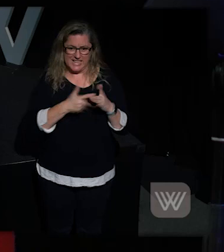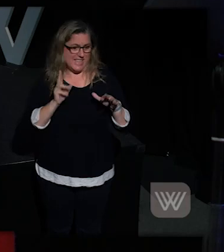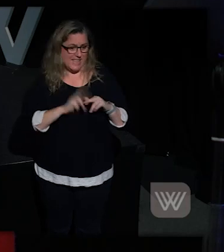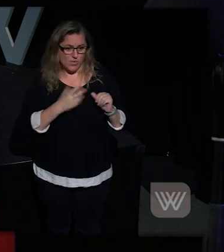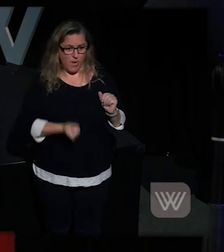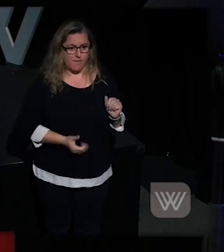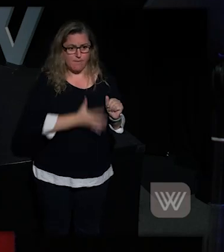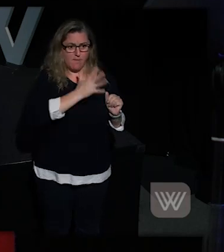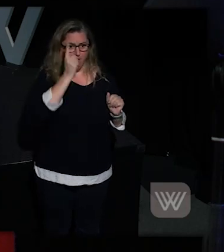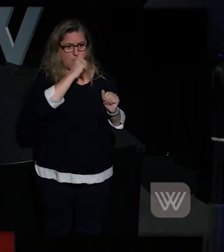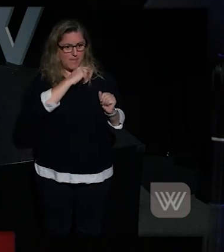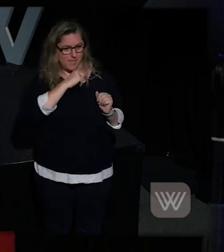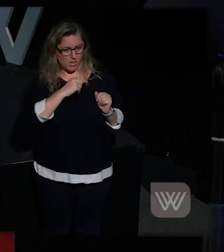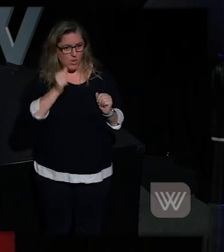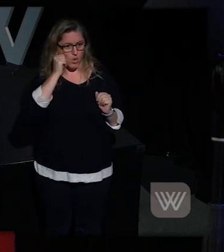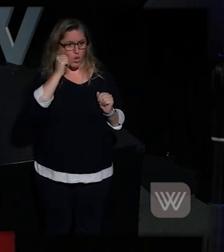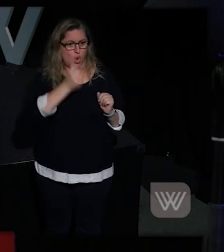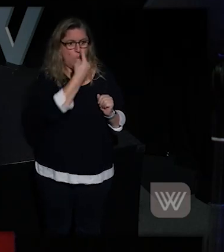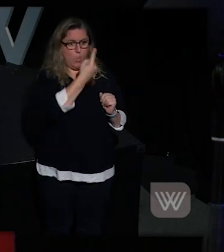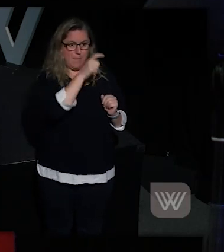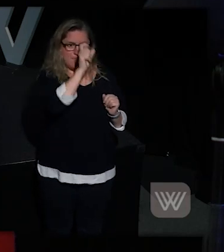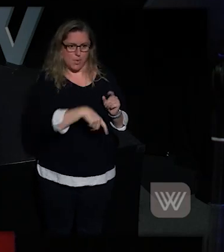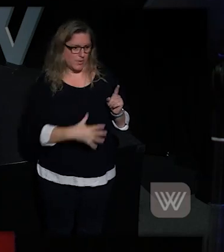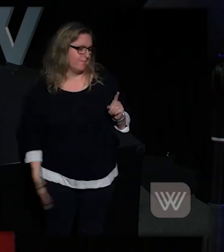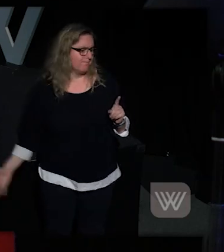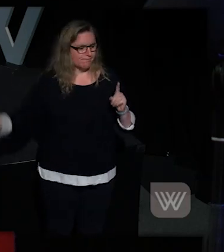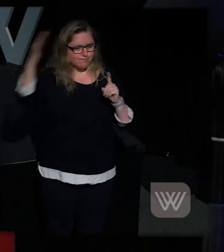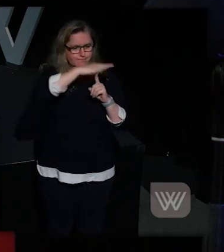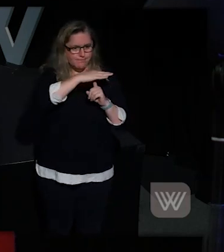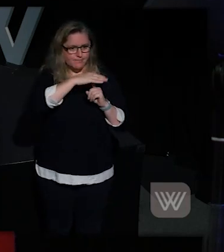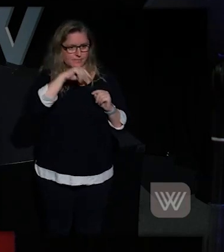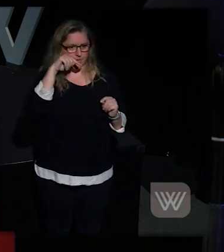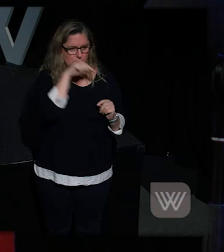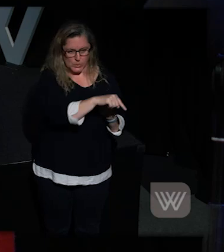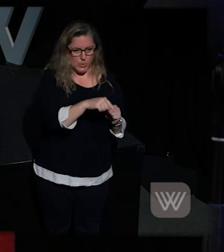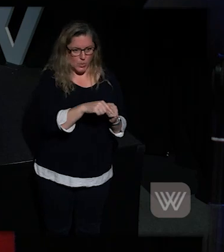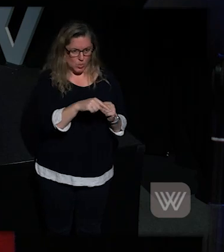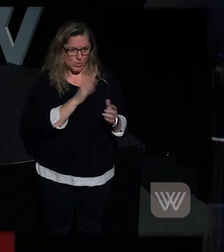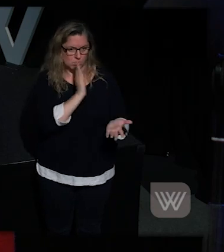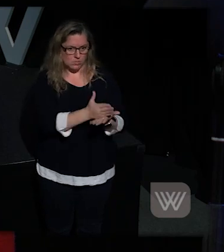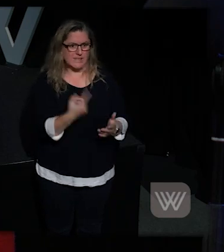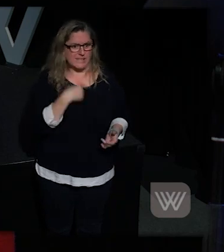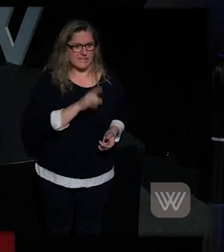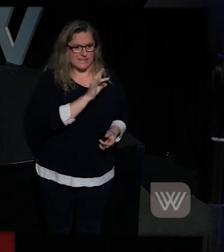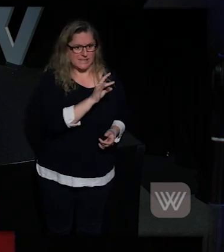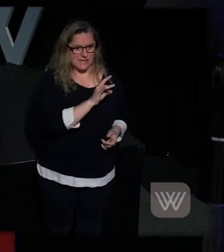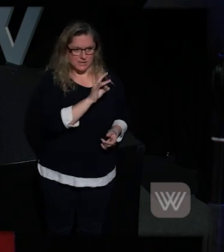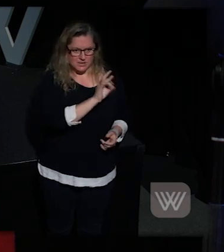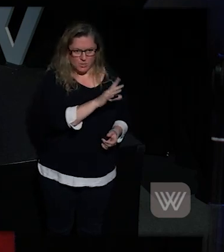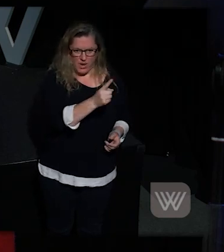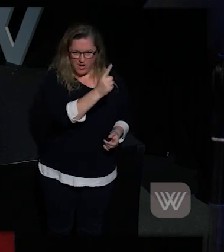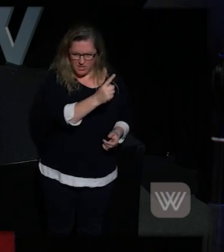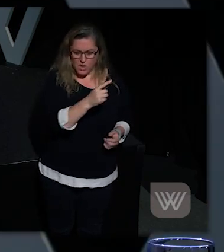people physically, you know that one person is responsible for someone's death, you know, who actually killed someone. Yes. But online, you don't know that if someone's